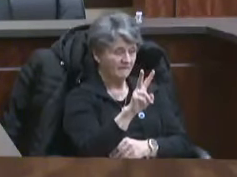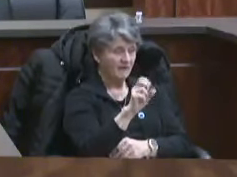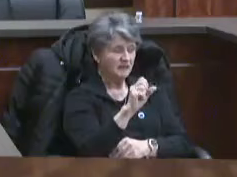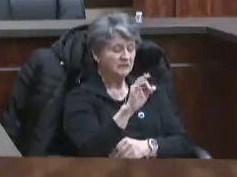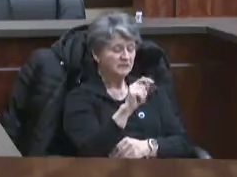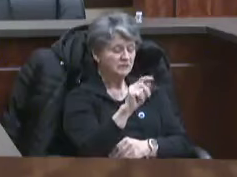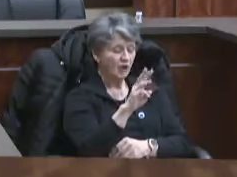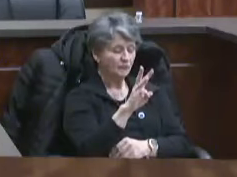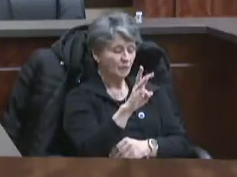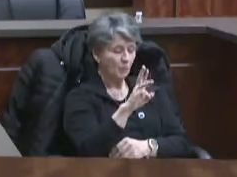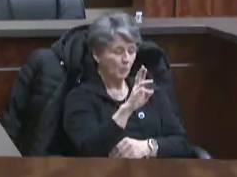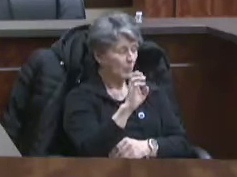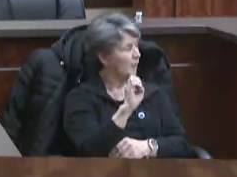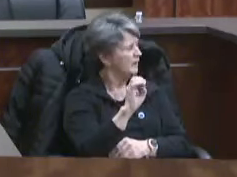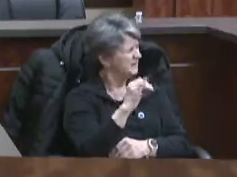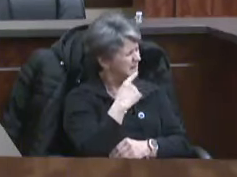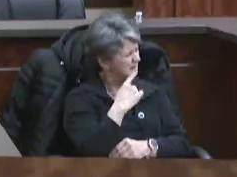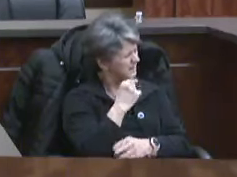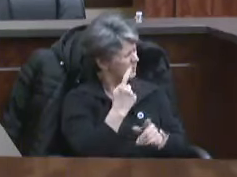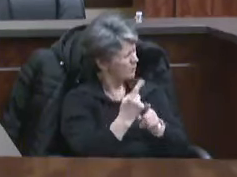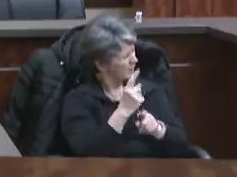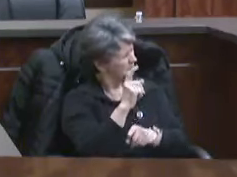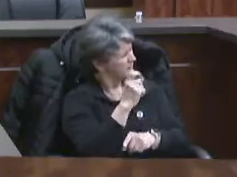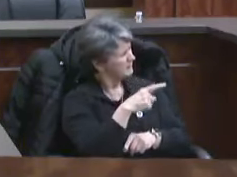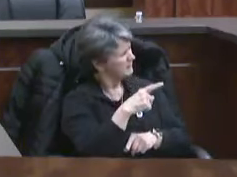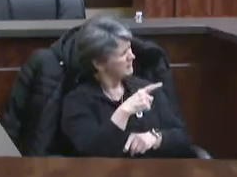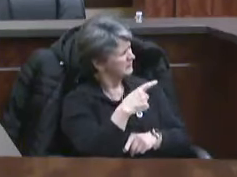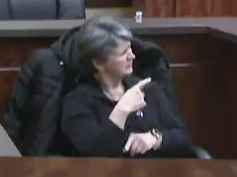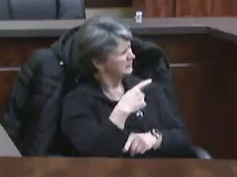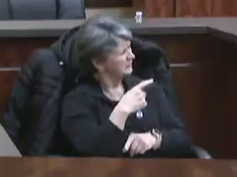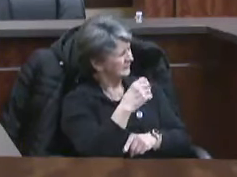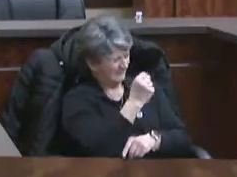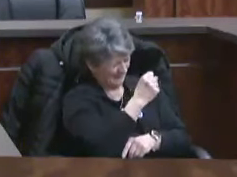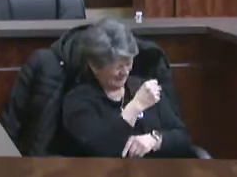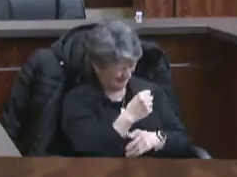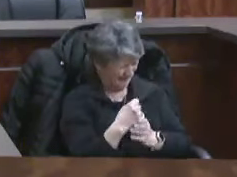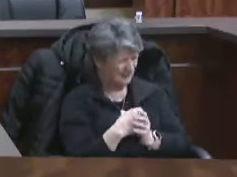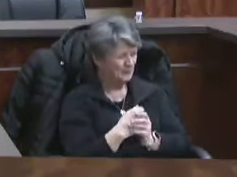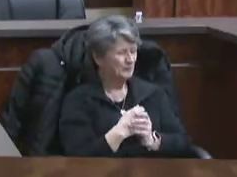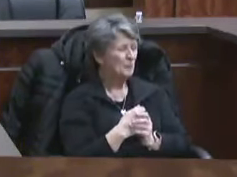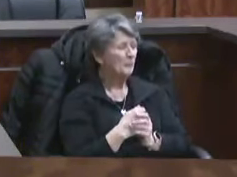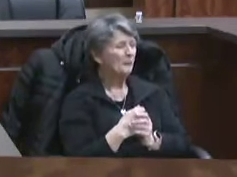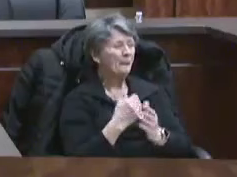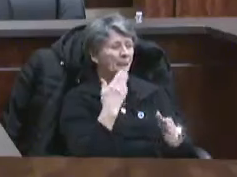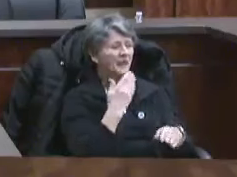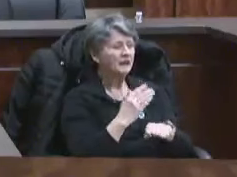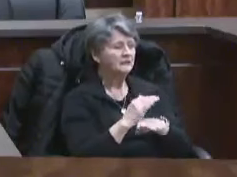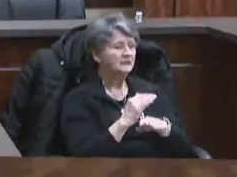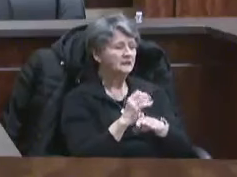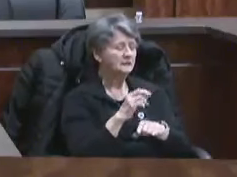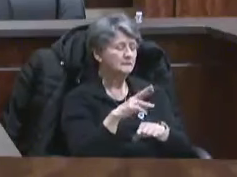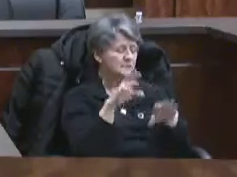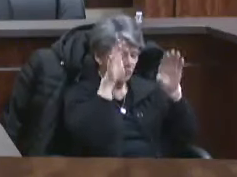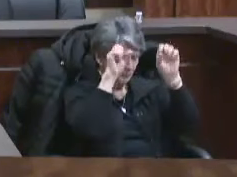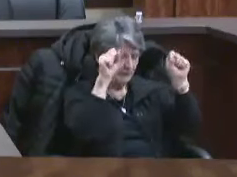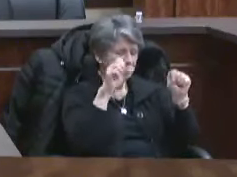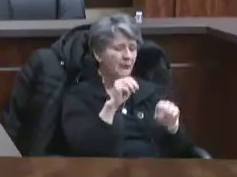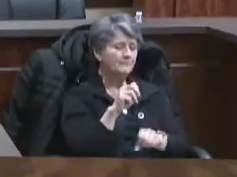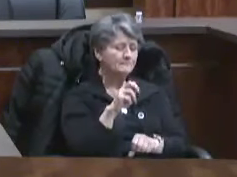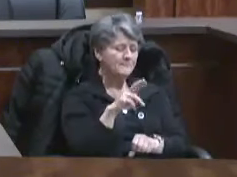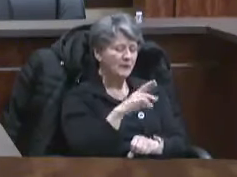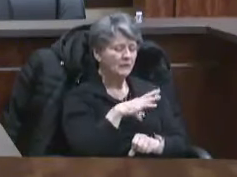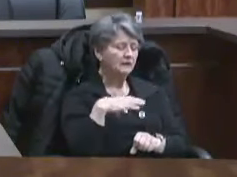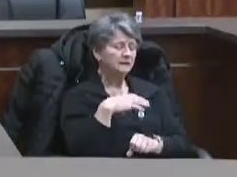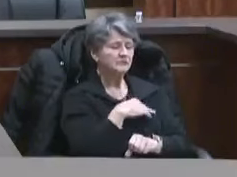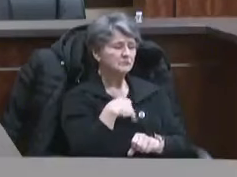Mr. Frost, did I say that correctly? Yes, Mr. President. Okay, thank you. Good evening, Mr. President, Mayor, Councilmembers. Before you is